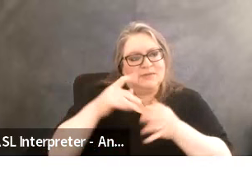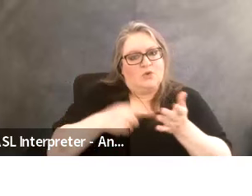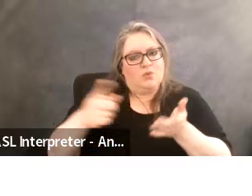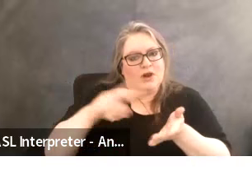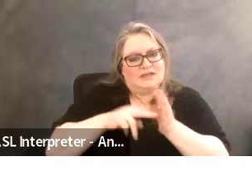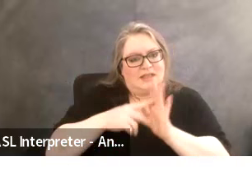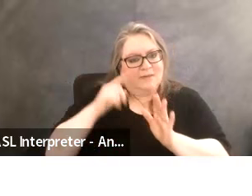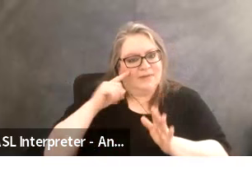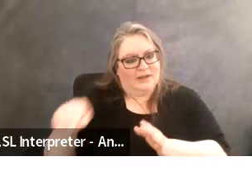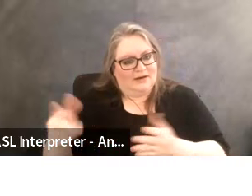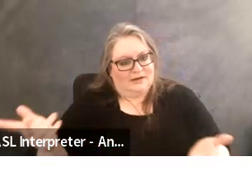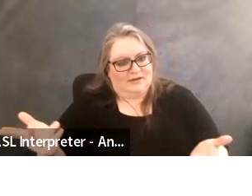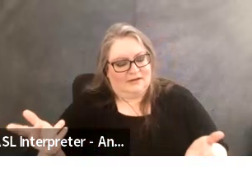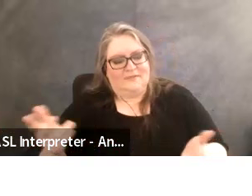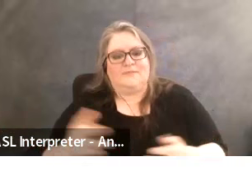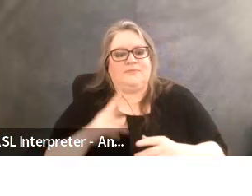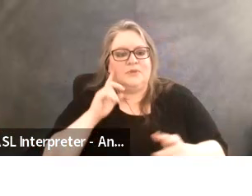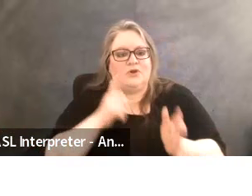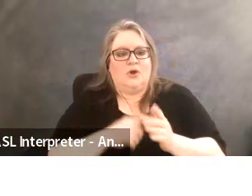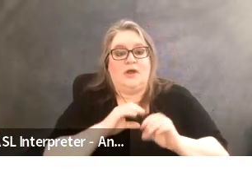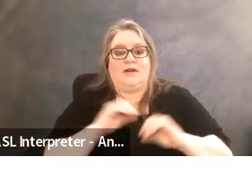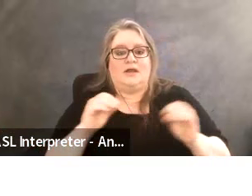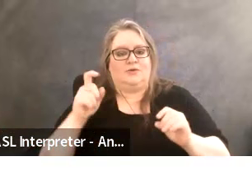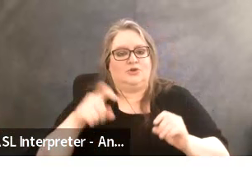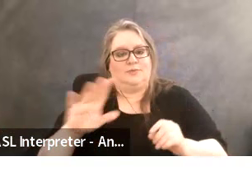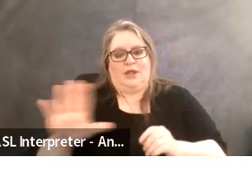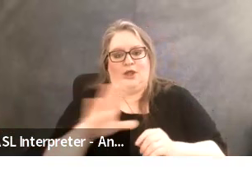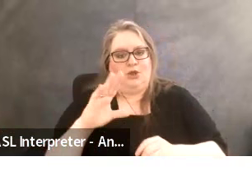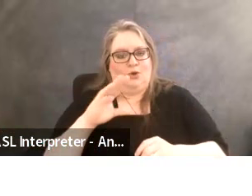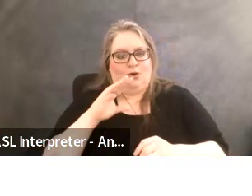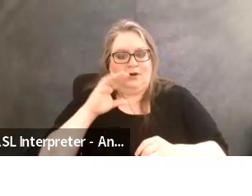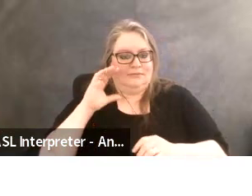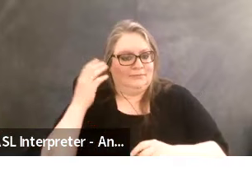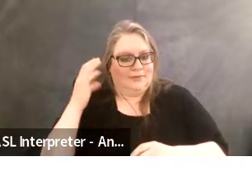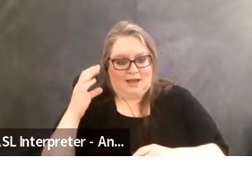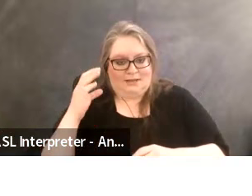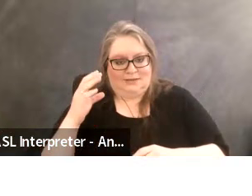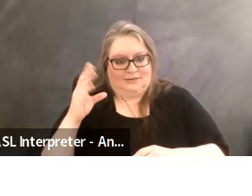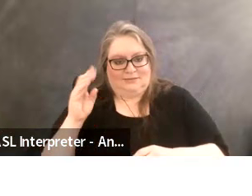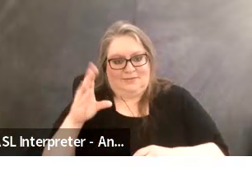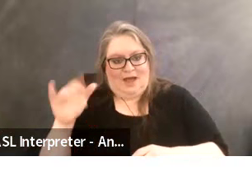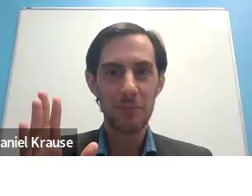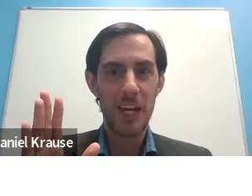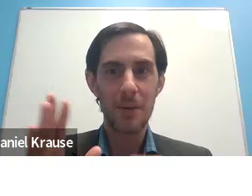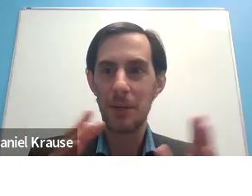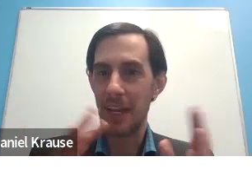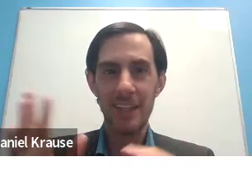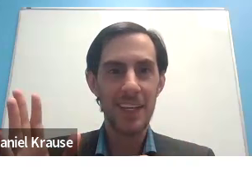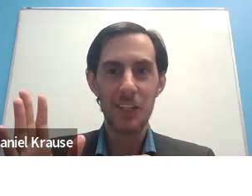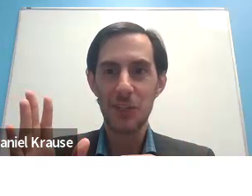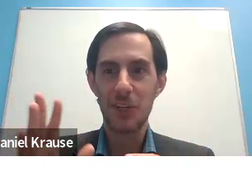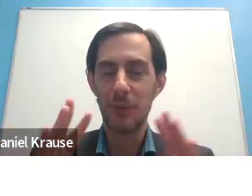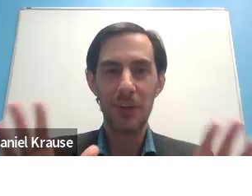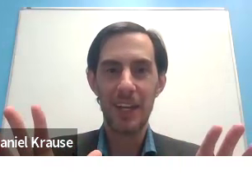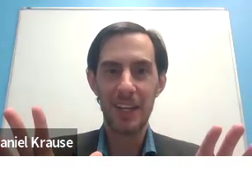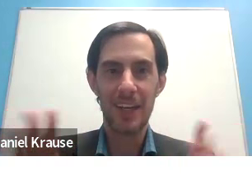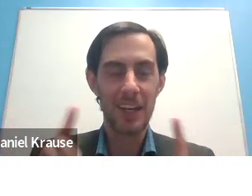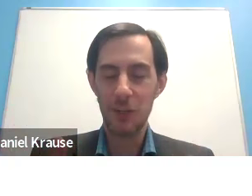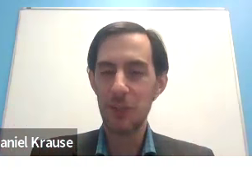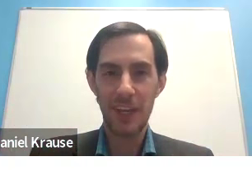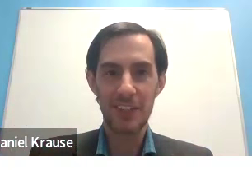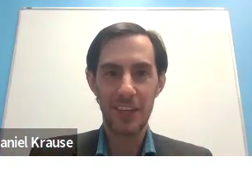You'll notice none of these people should be your cousin Bobby. I'm from Jersey. We all have a cousin Bobby, a guy down the shore.